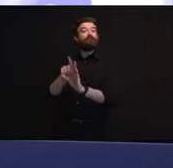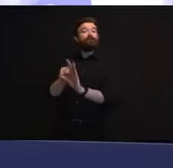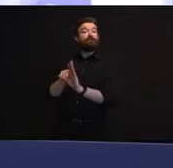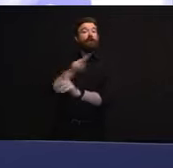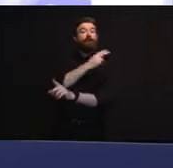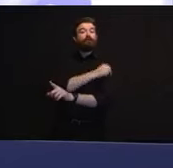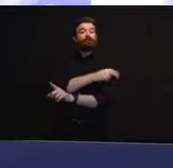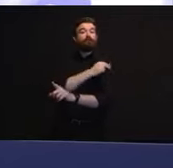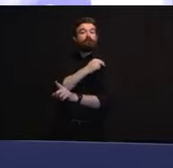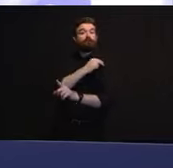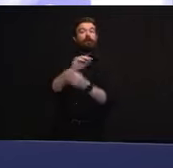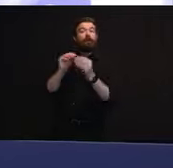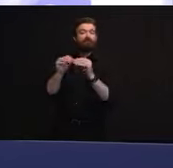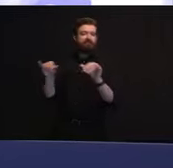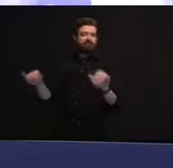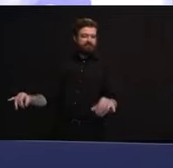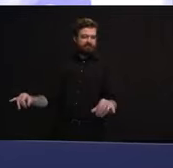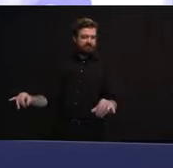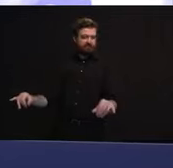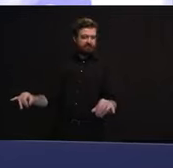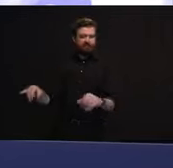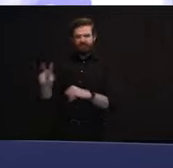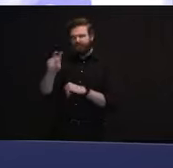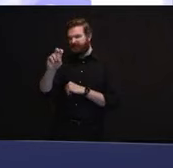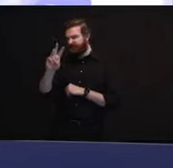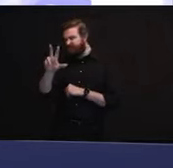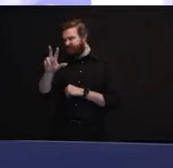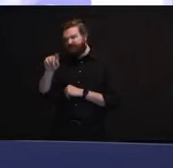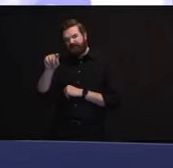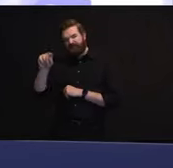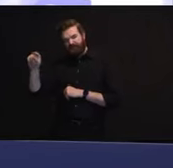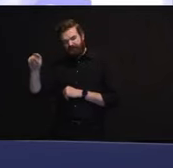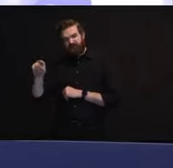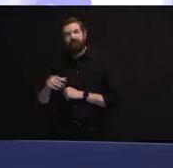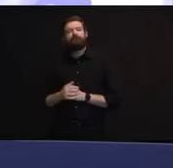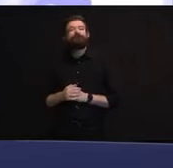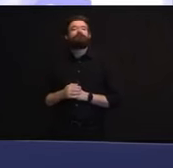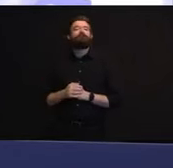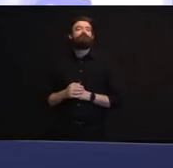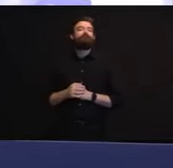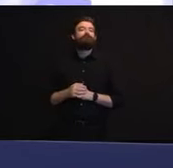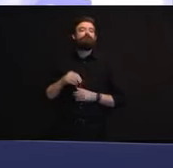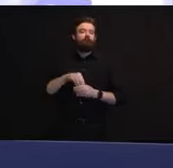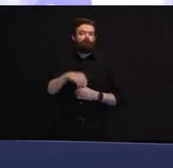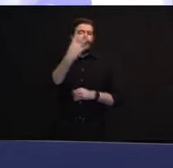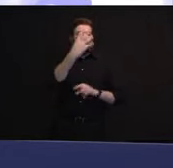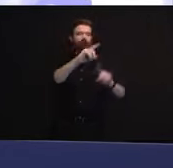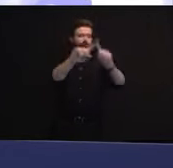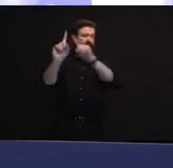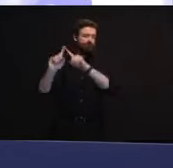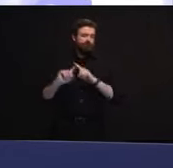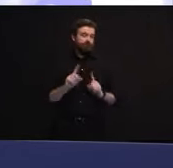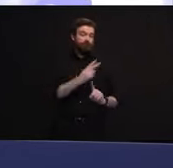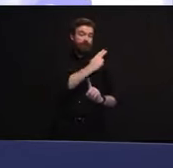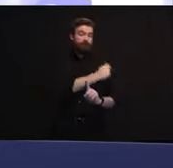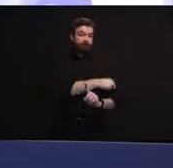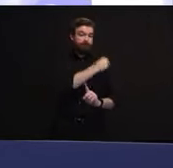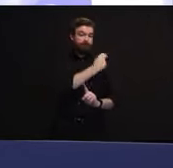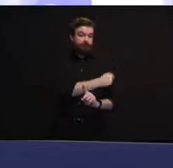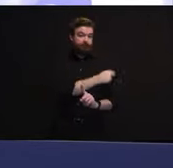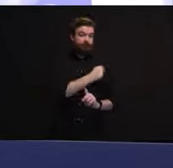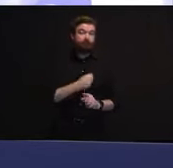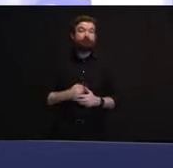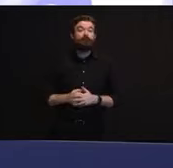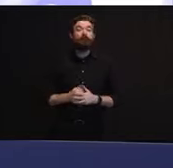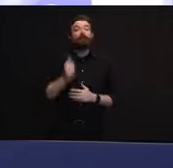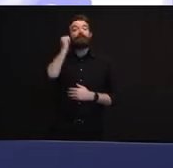same, 263 cases among residents across the 4 hospitals. So looking at the daily percent positivity as